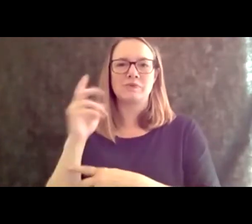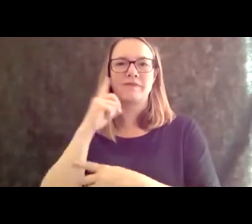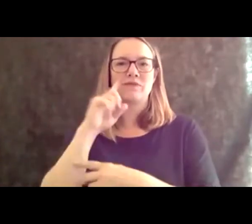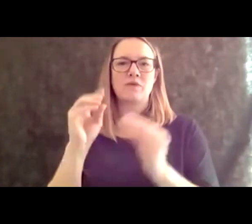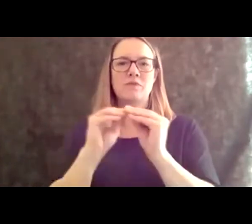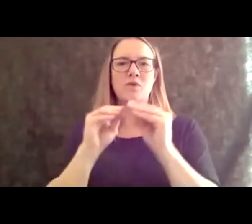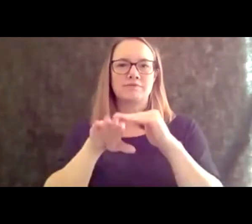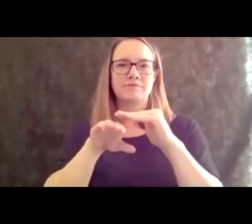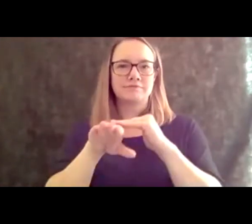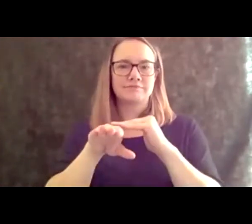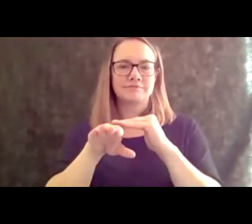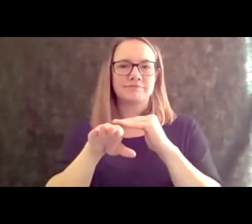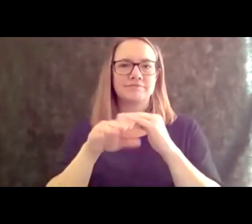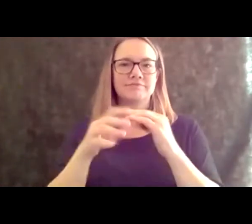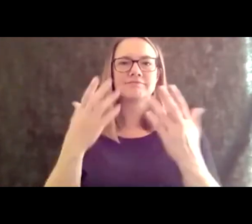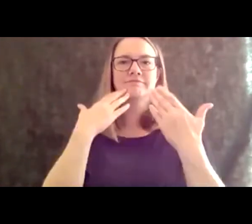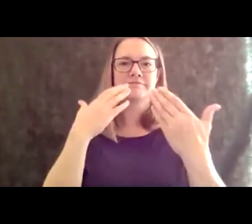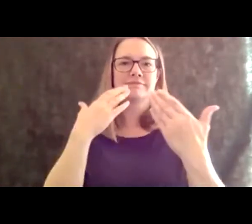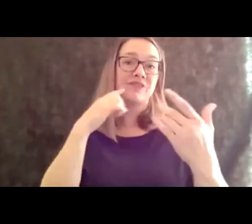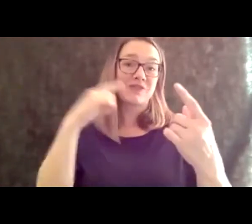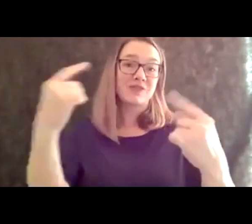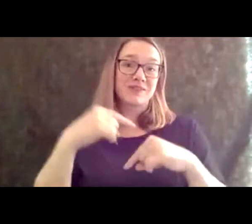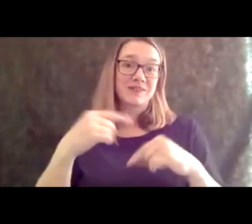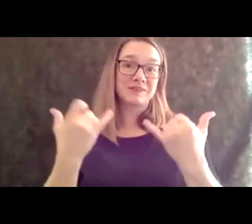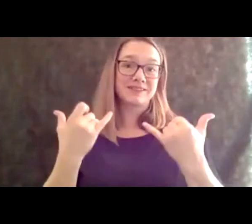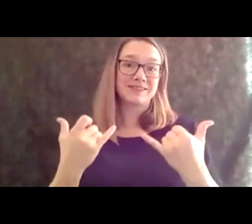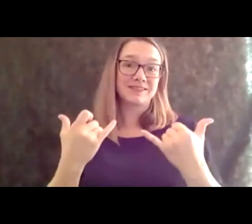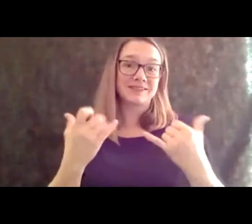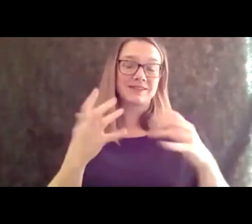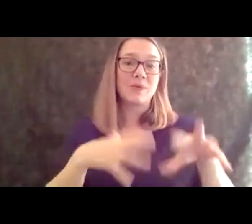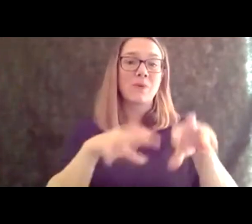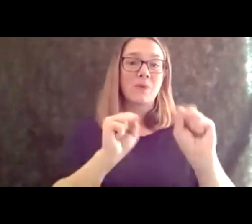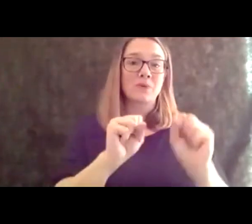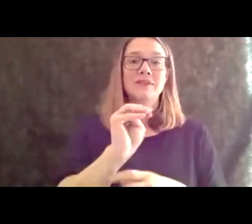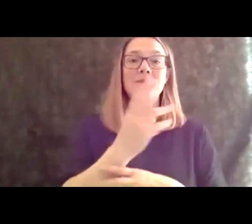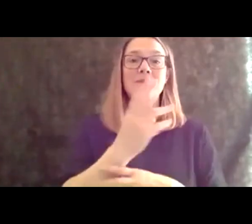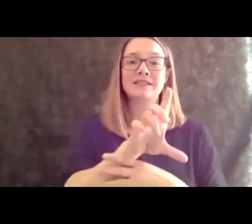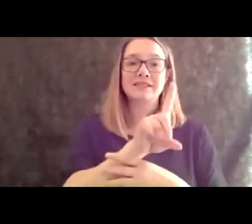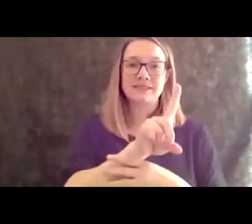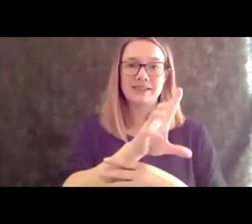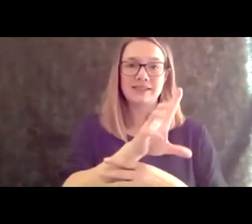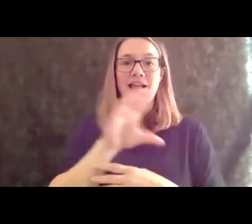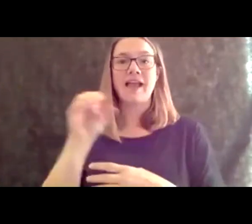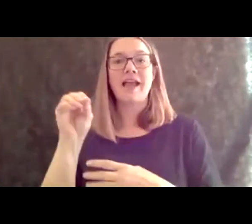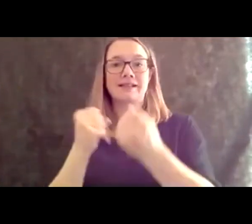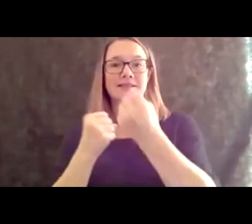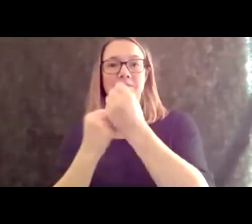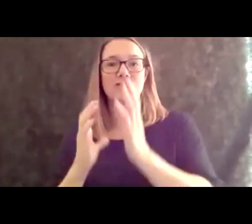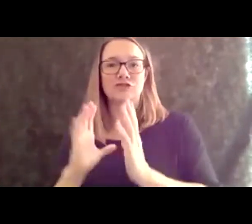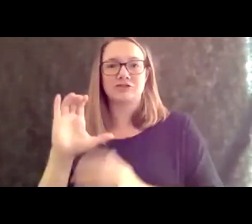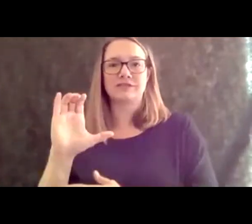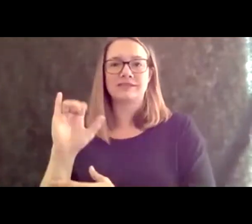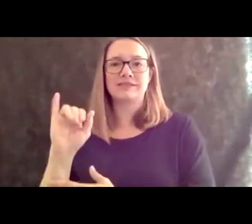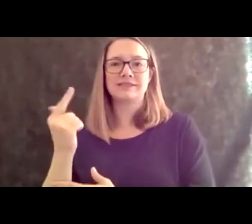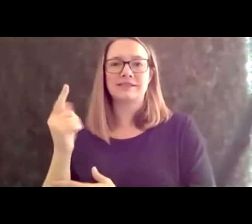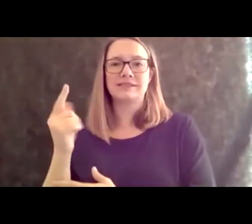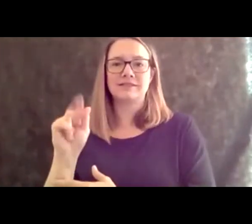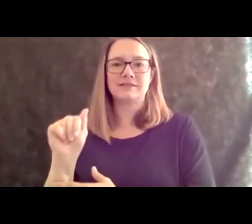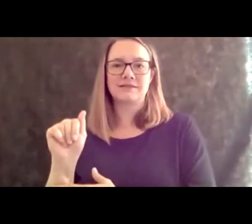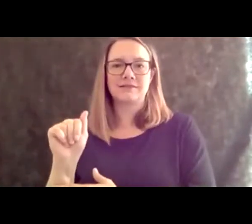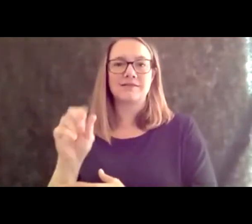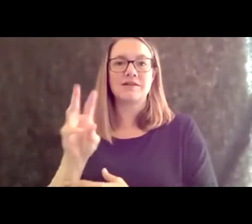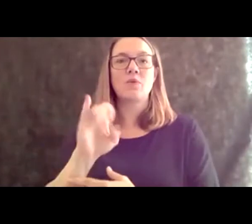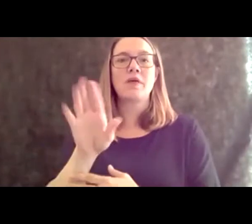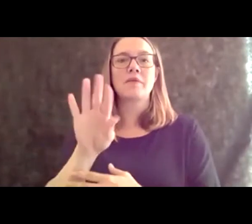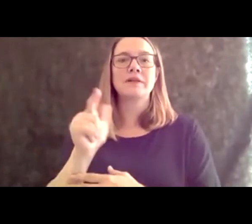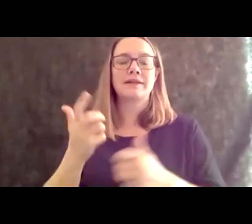welcome to today's edition, hosted by the Mental Health Center of Denver, and thanks to our presenting sponsor, Cigna. Wellbeing Live is a